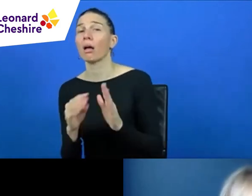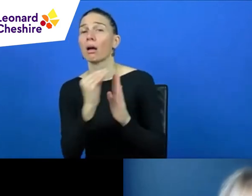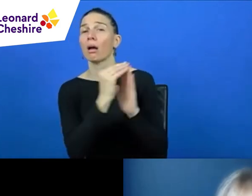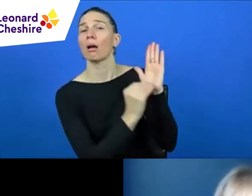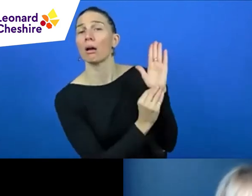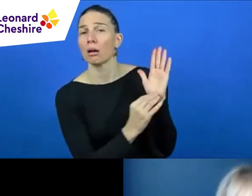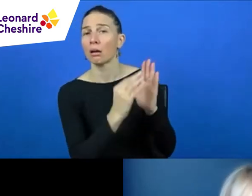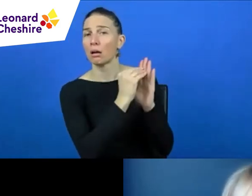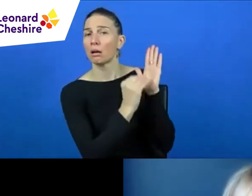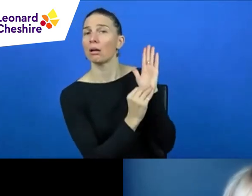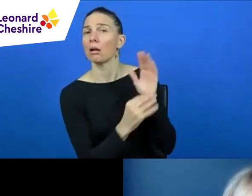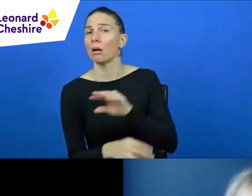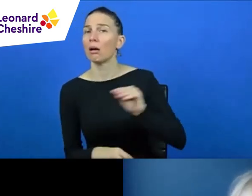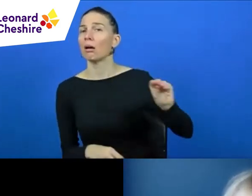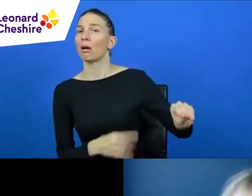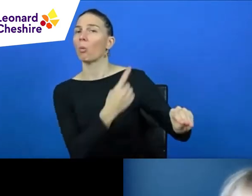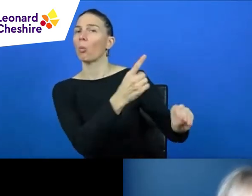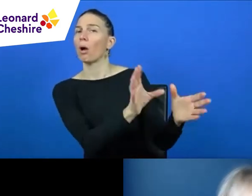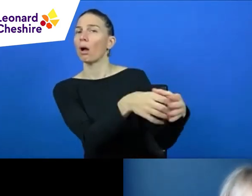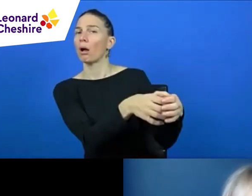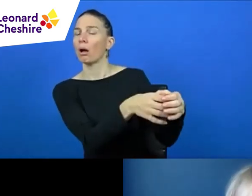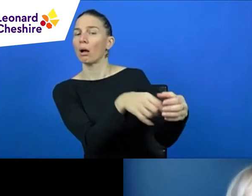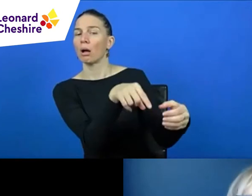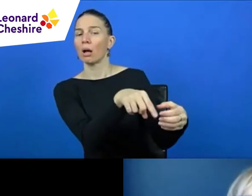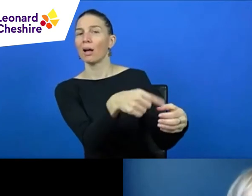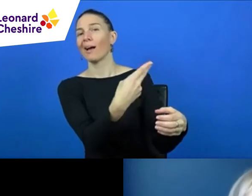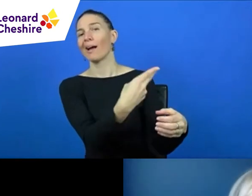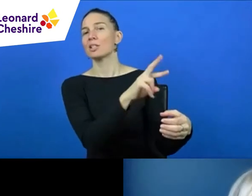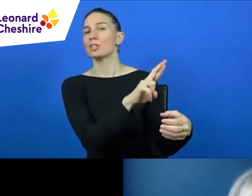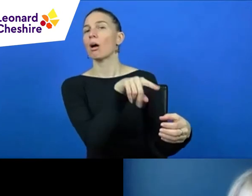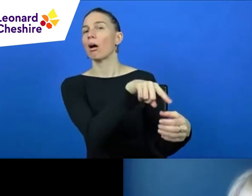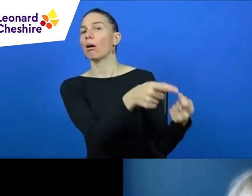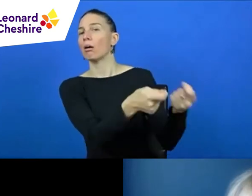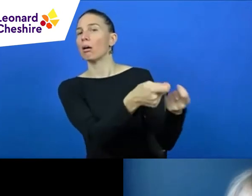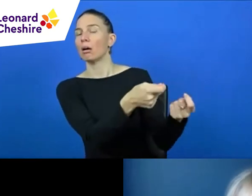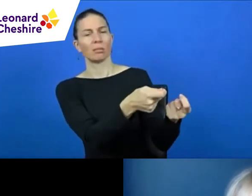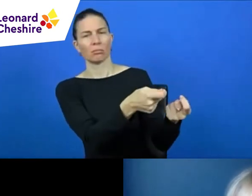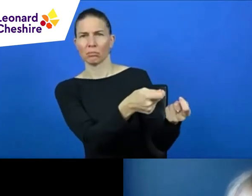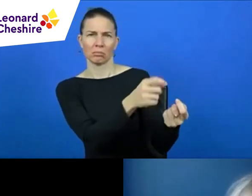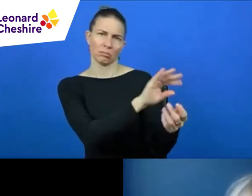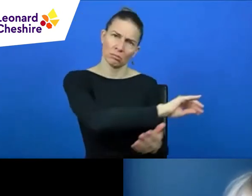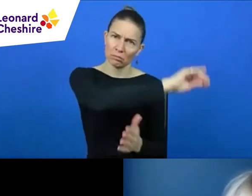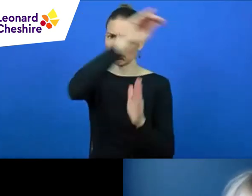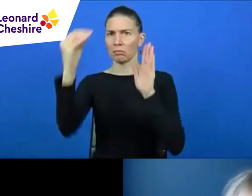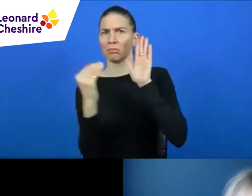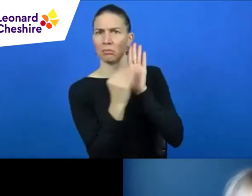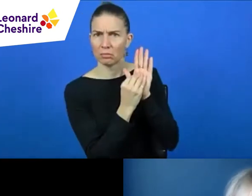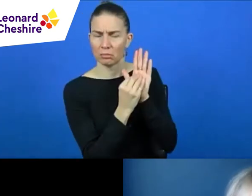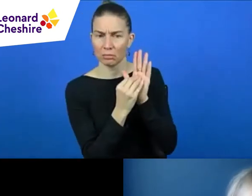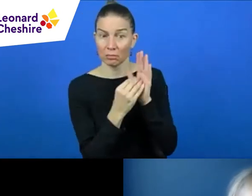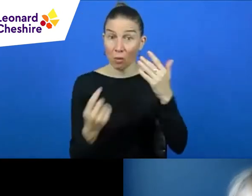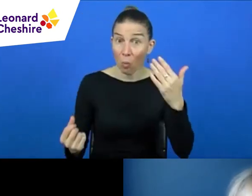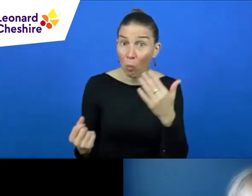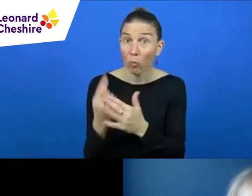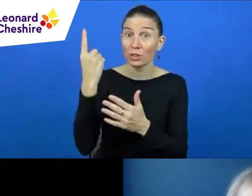into one department under the auspice of HR, when it should be looking at the extraordinary opportunity that